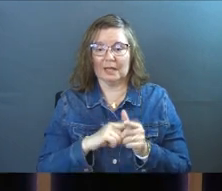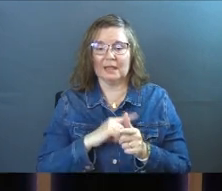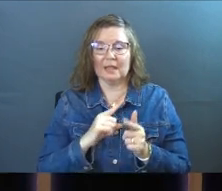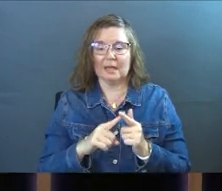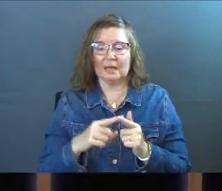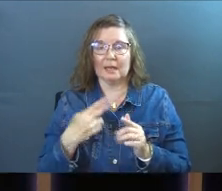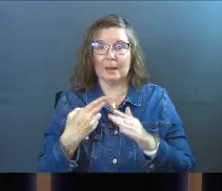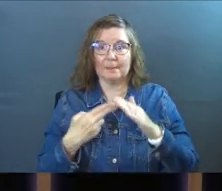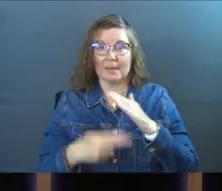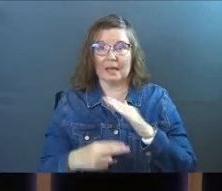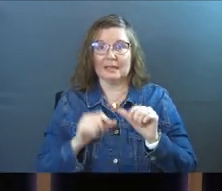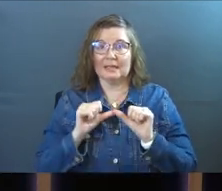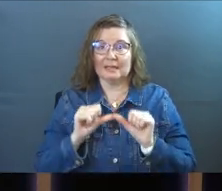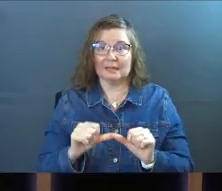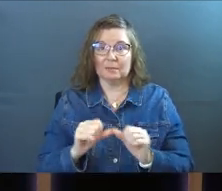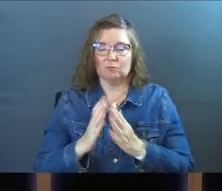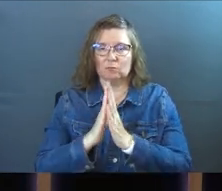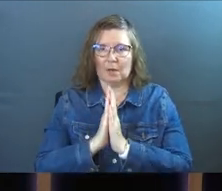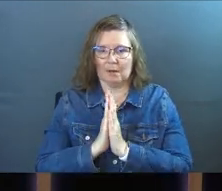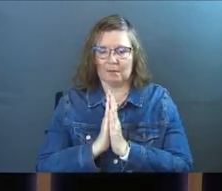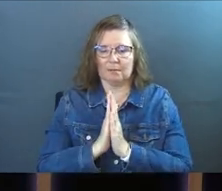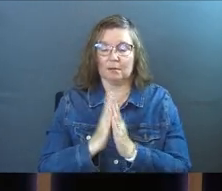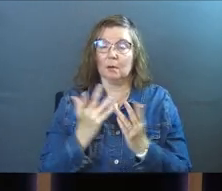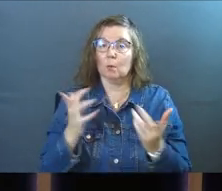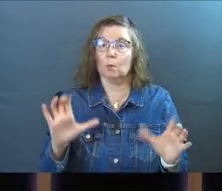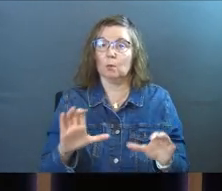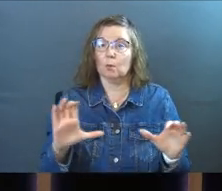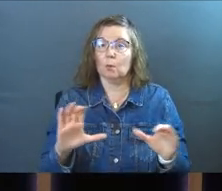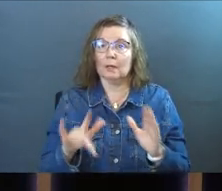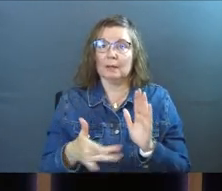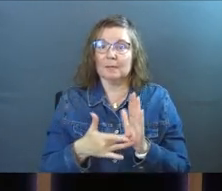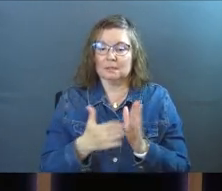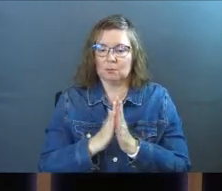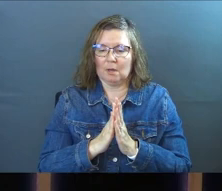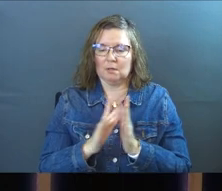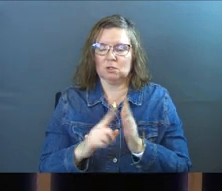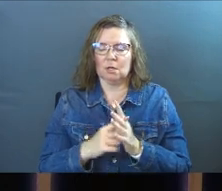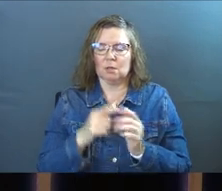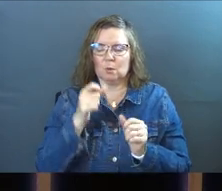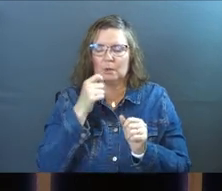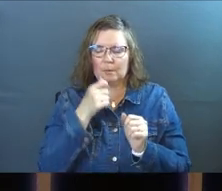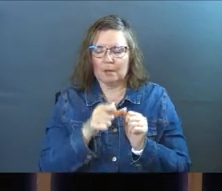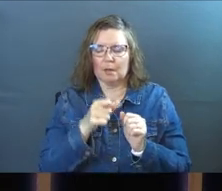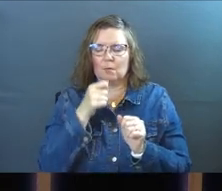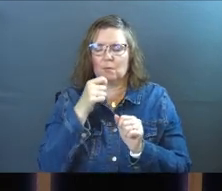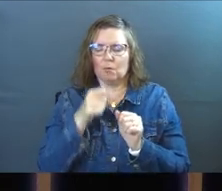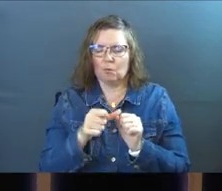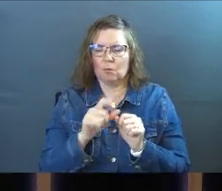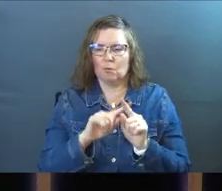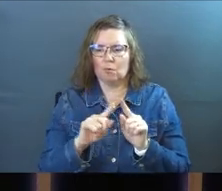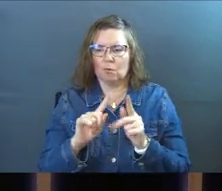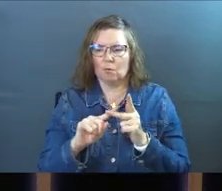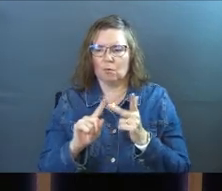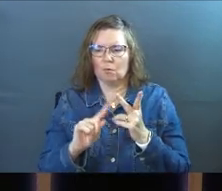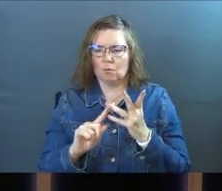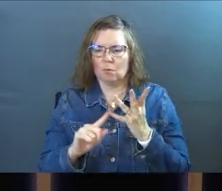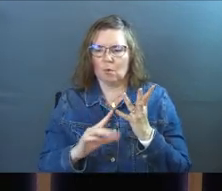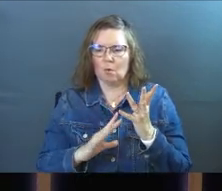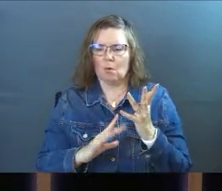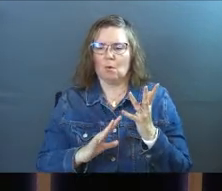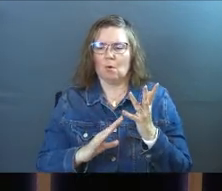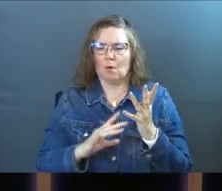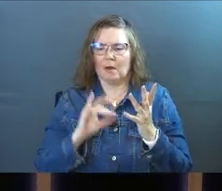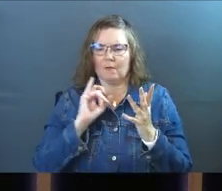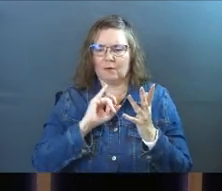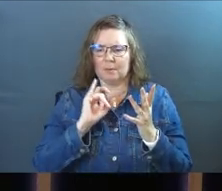then Habakkuk keeps praying. And what he does in the midst of his prayer is he starts remembering the greatest hits from Israel's